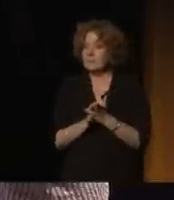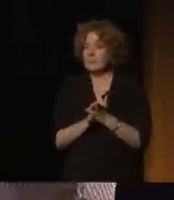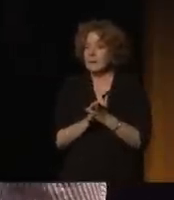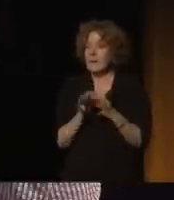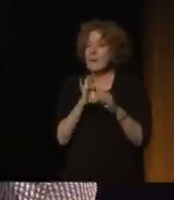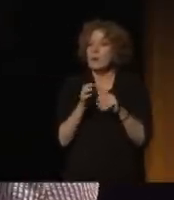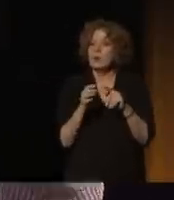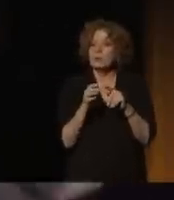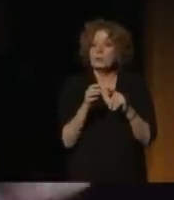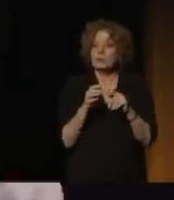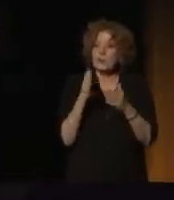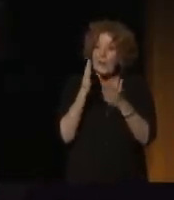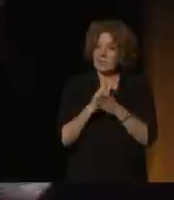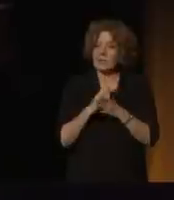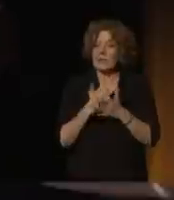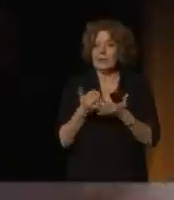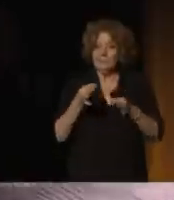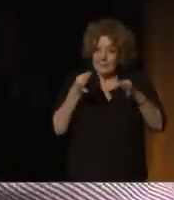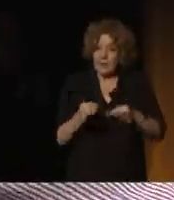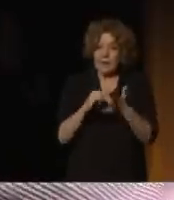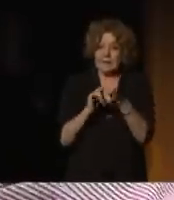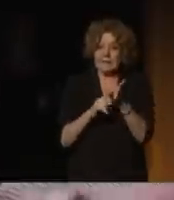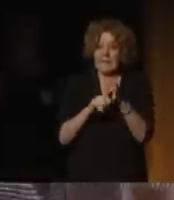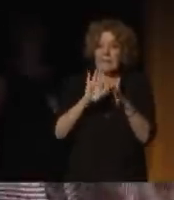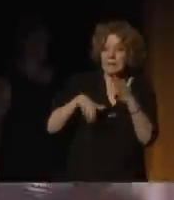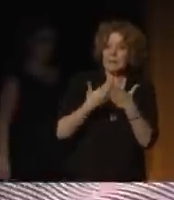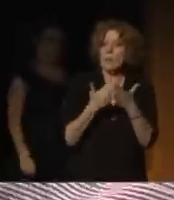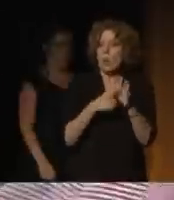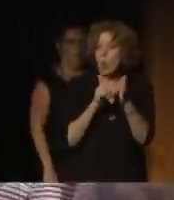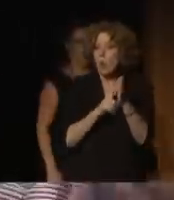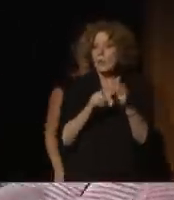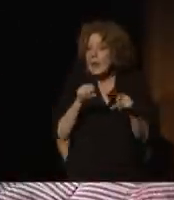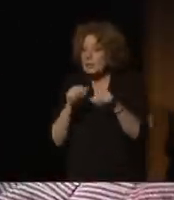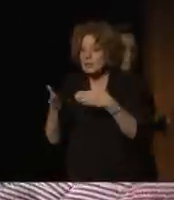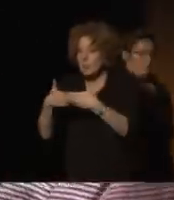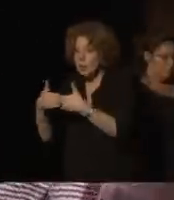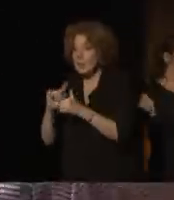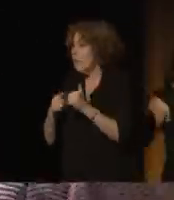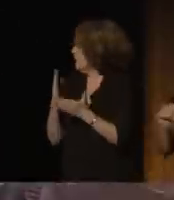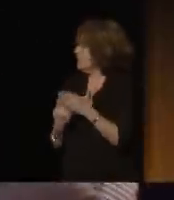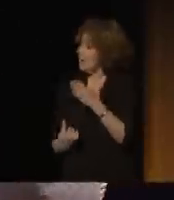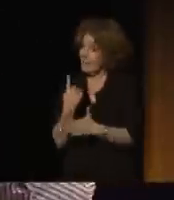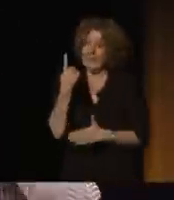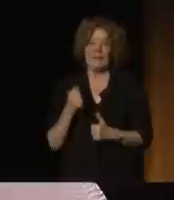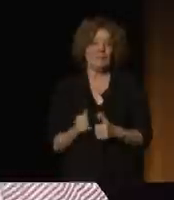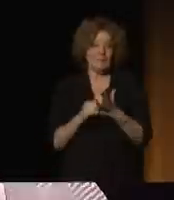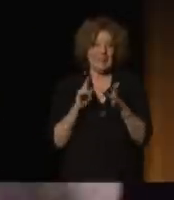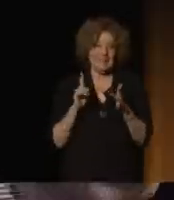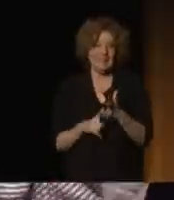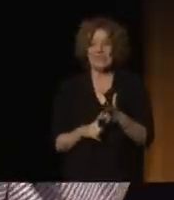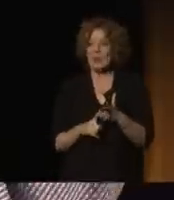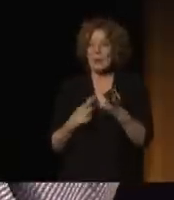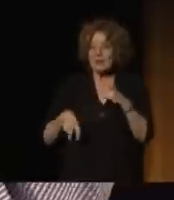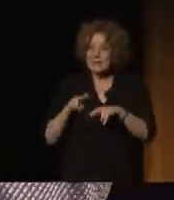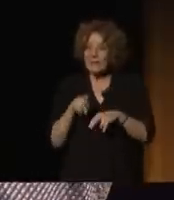a state before every poll is closed across the country. They're not supposed to do that, but they were doing it. And so I was like, so I sit and I start looking at